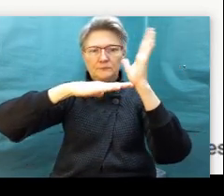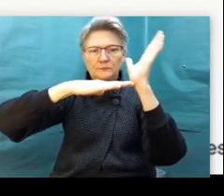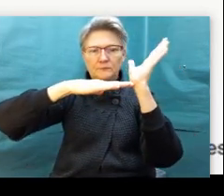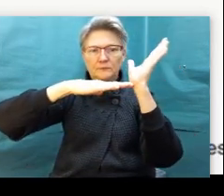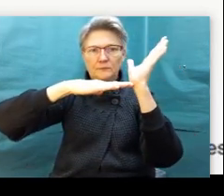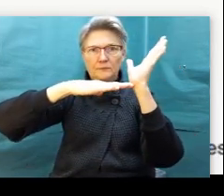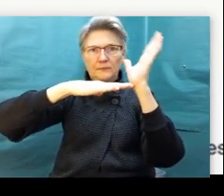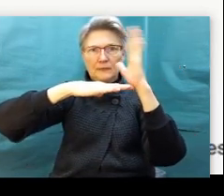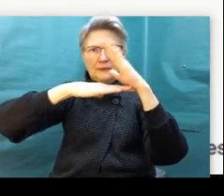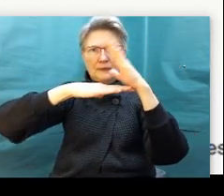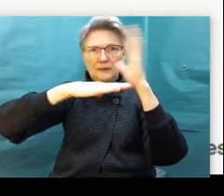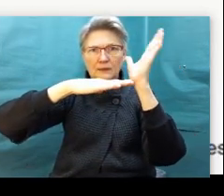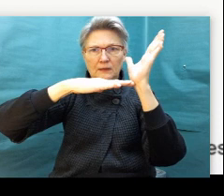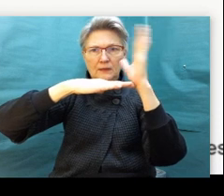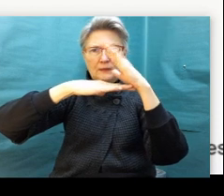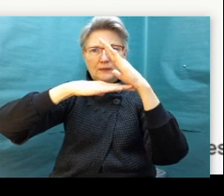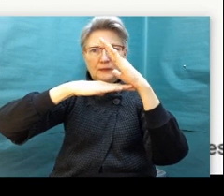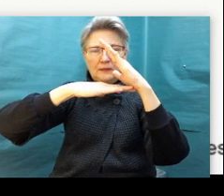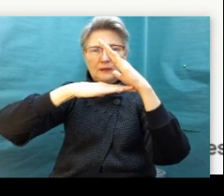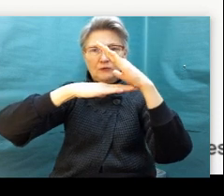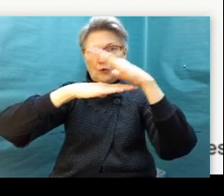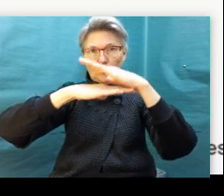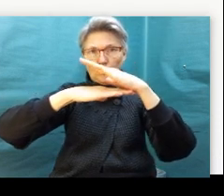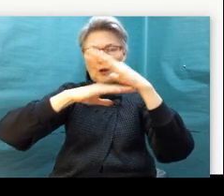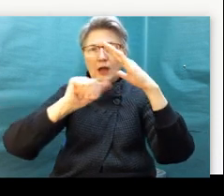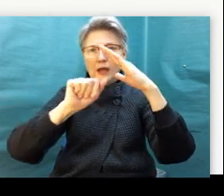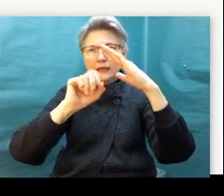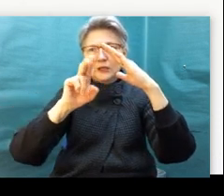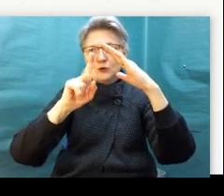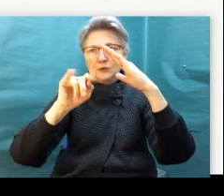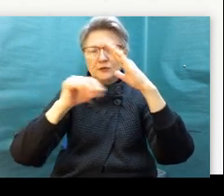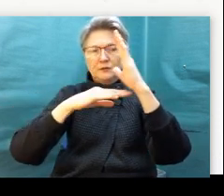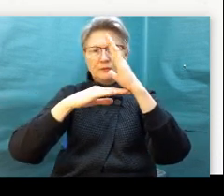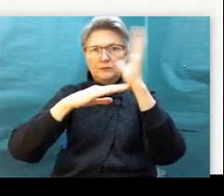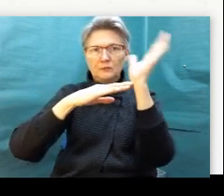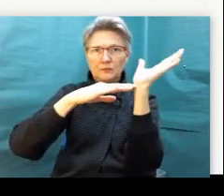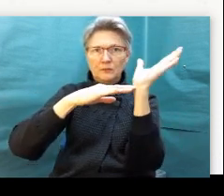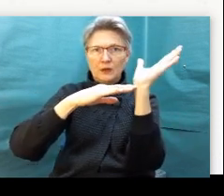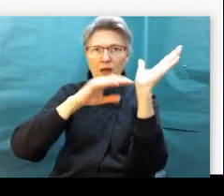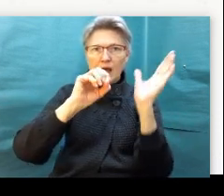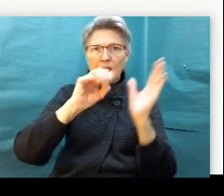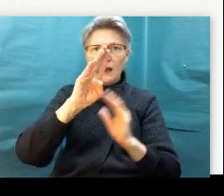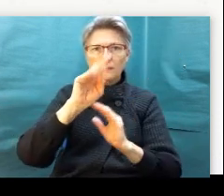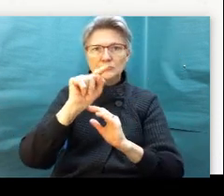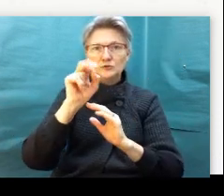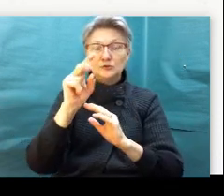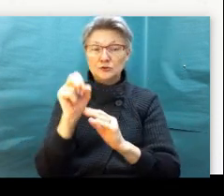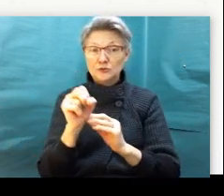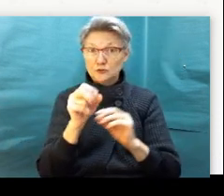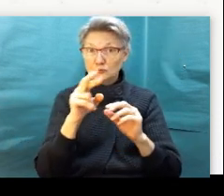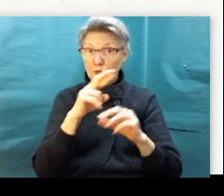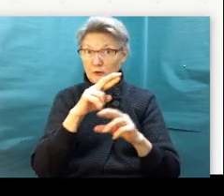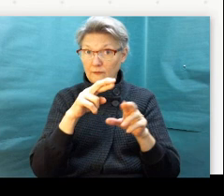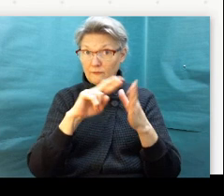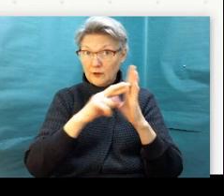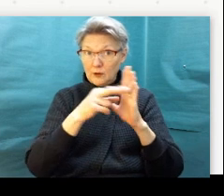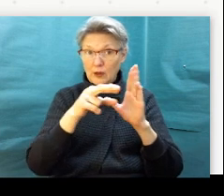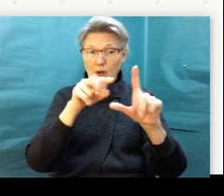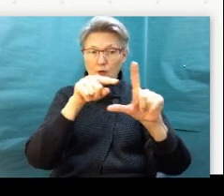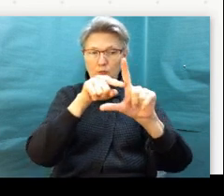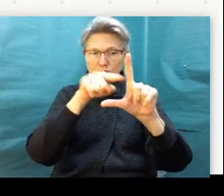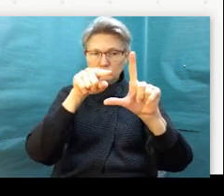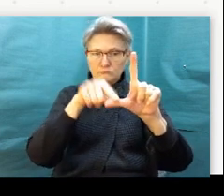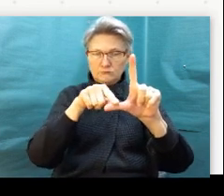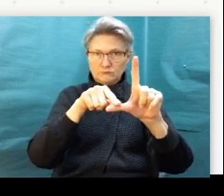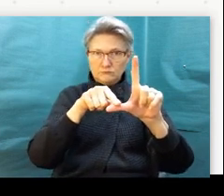to review, we have, and I zoomed in a little bit here. Let's see if I can zoom out. To review, we have a right angle, which is a